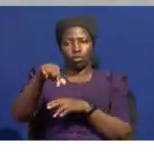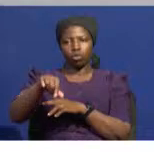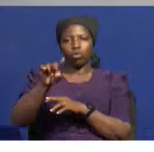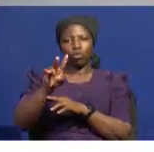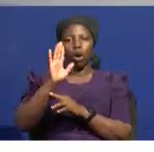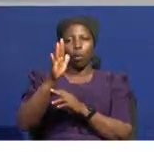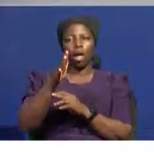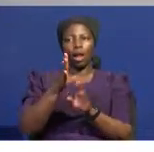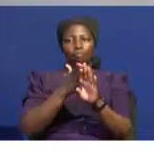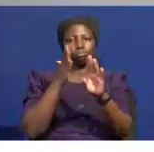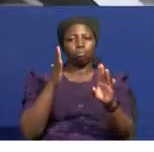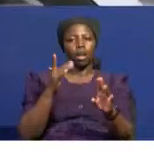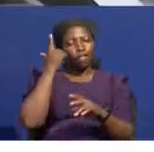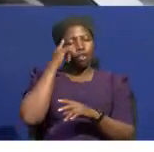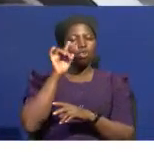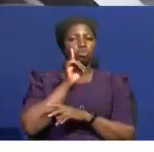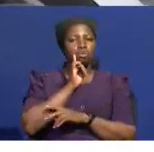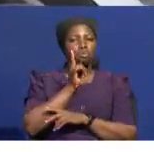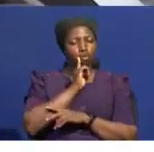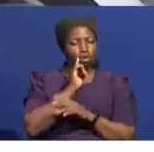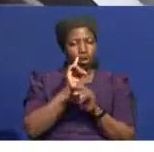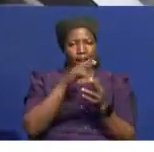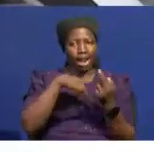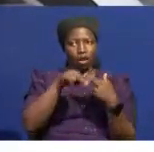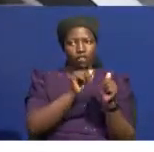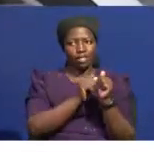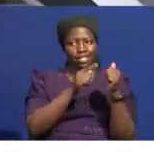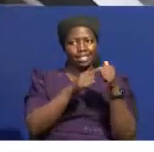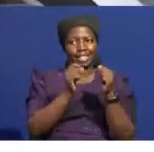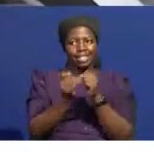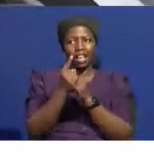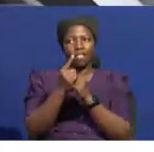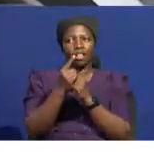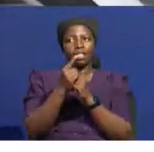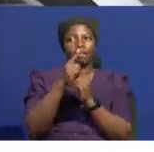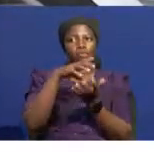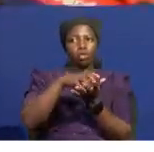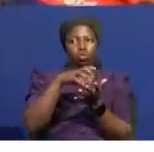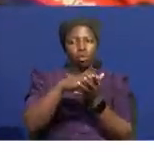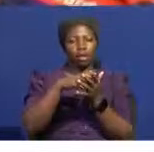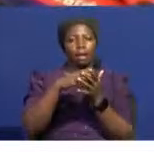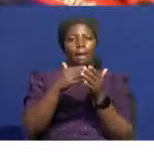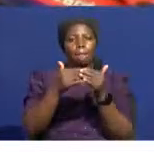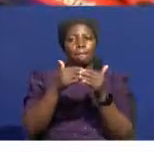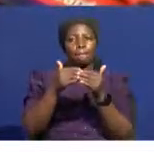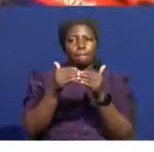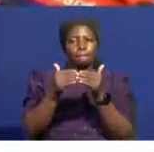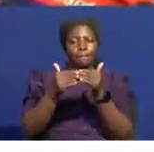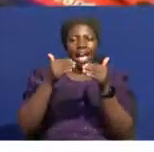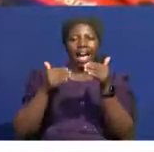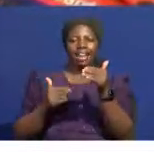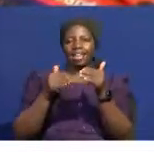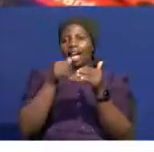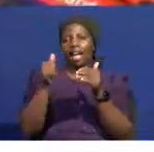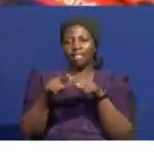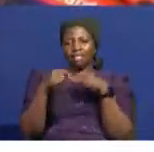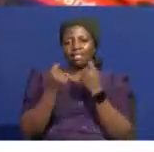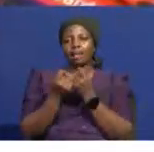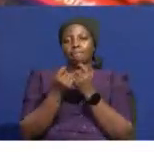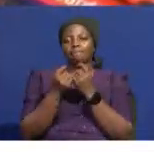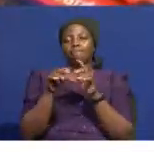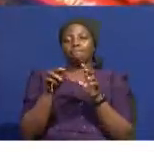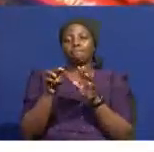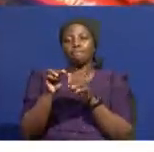up for tomorrow's Grand Prix in 16th, 11 places behind his teammate Fernando Alonso. He'll be next to cut the beam. We're on board